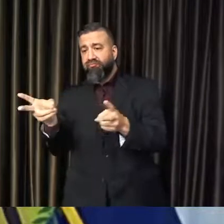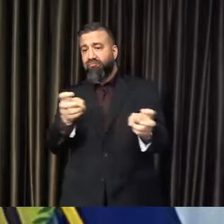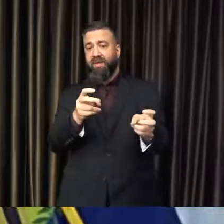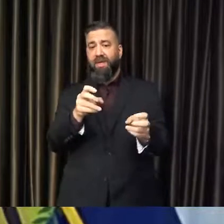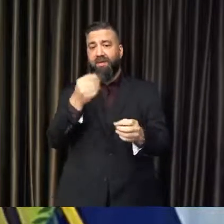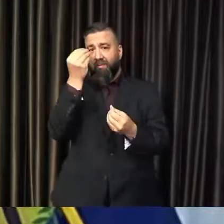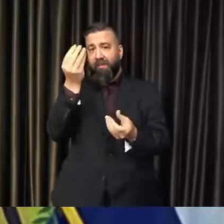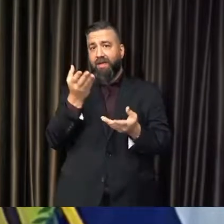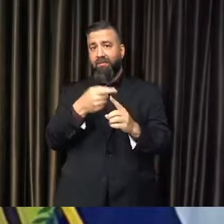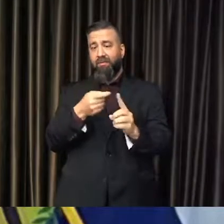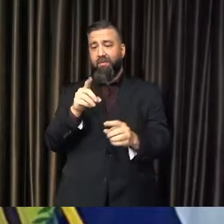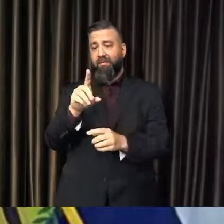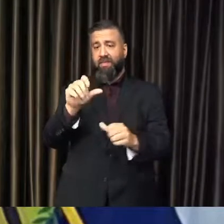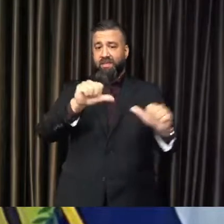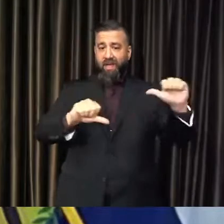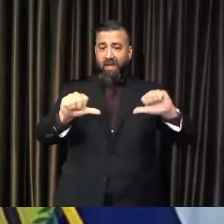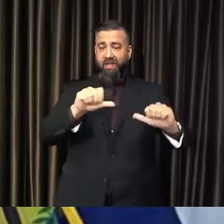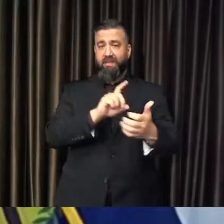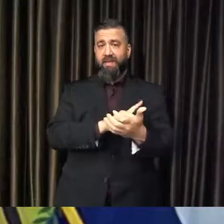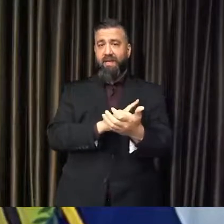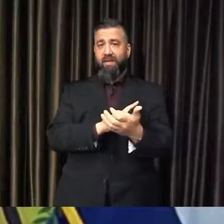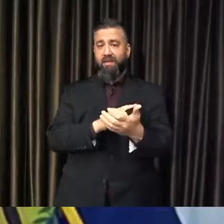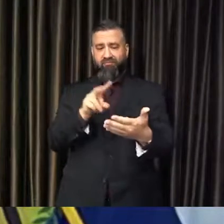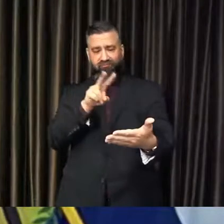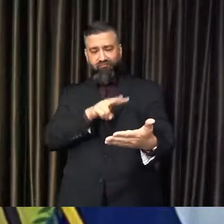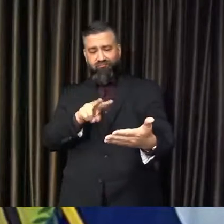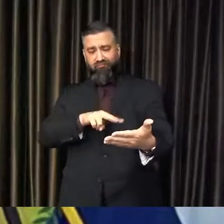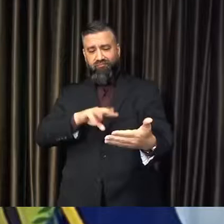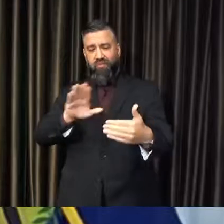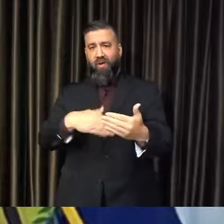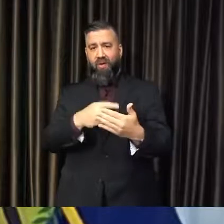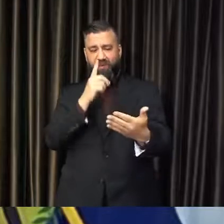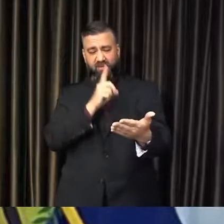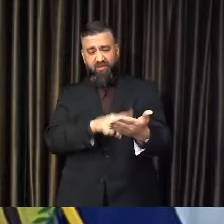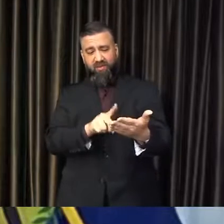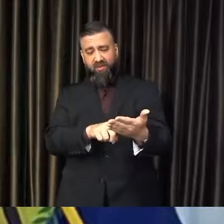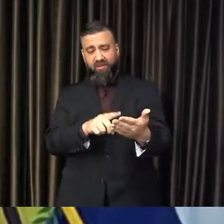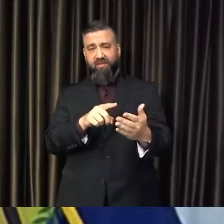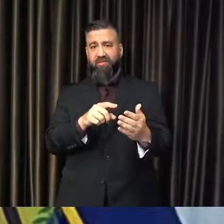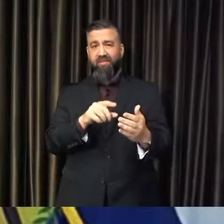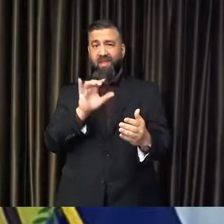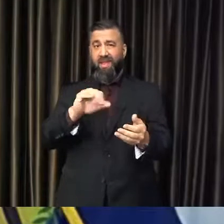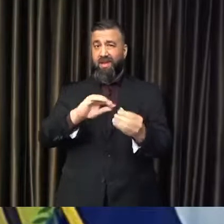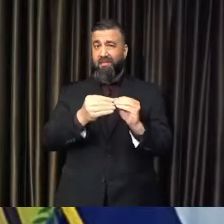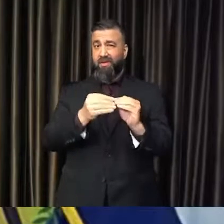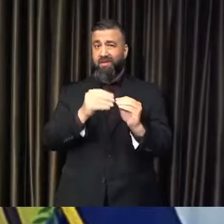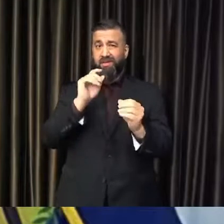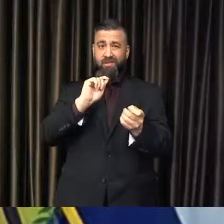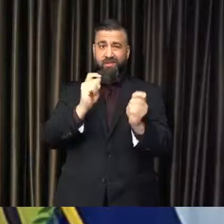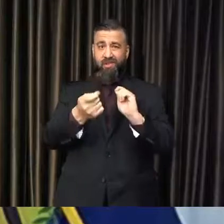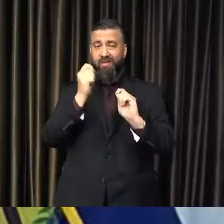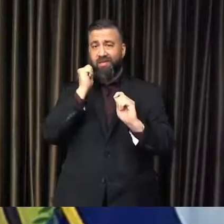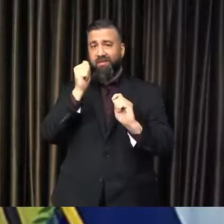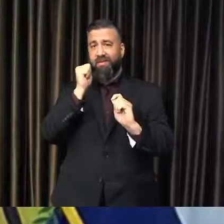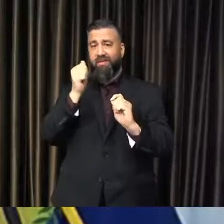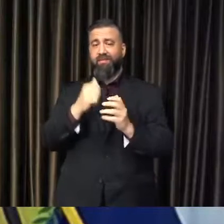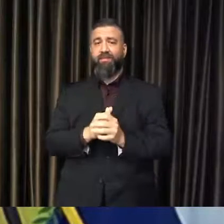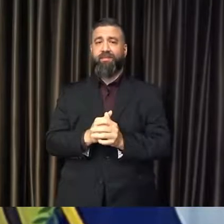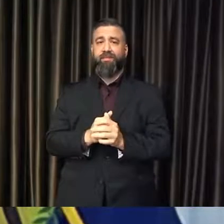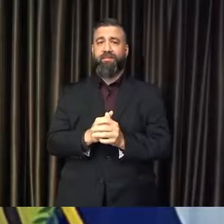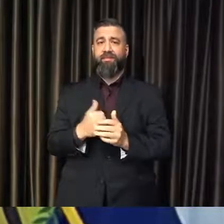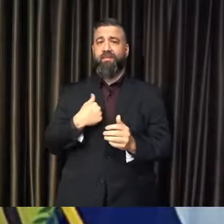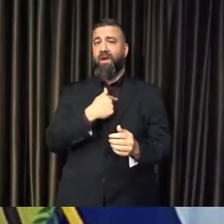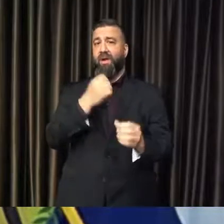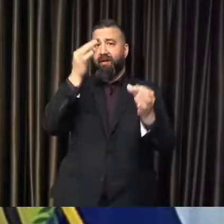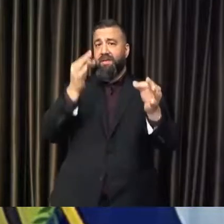the available data and research, which changes every day. Our decisions are made based